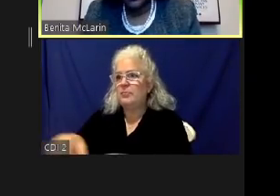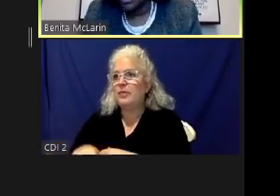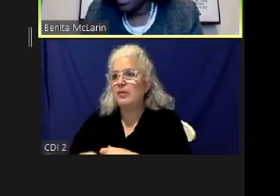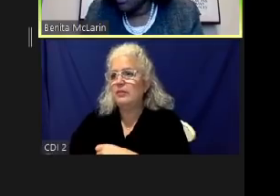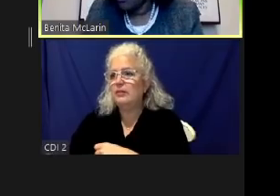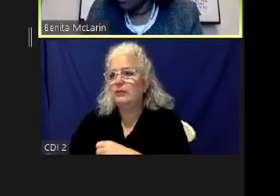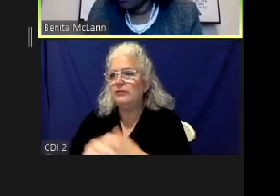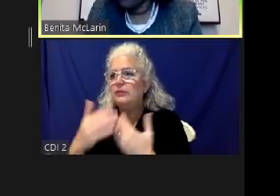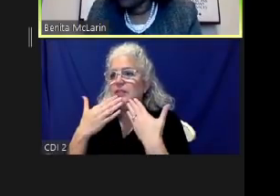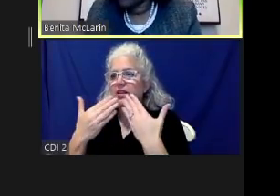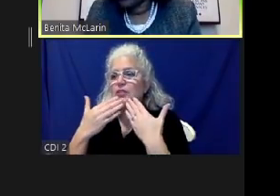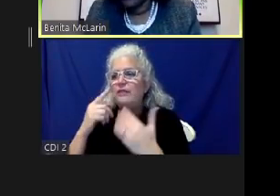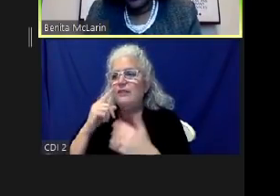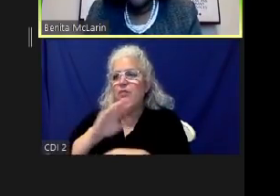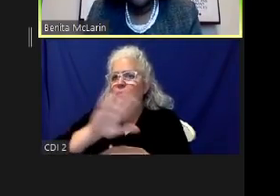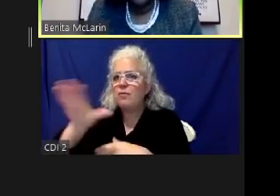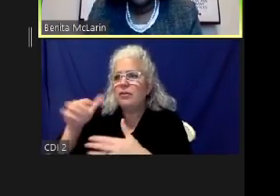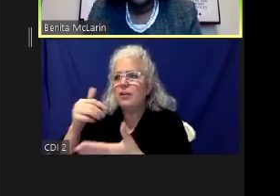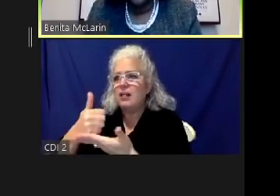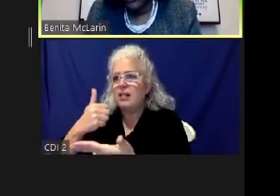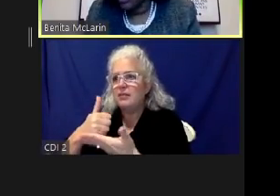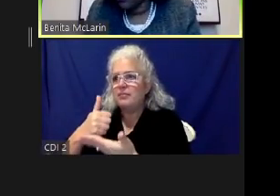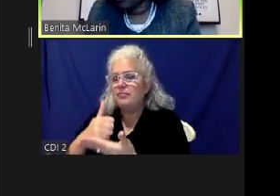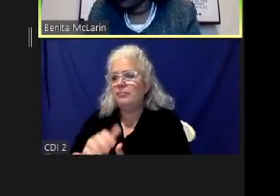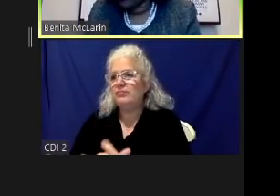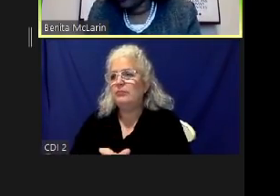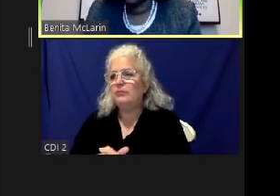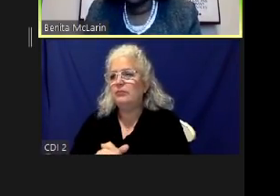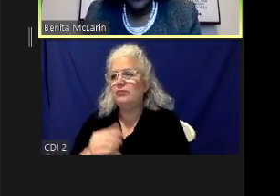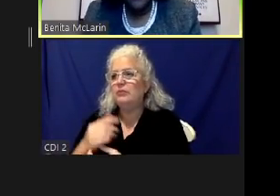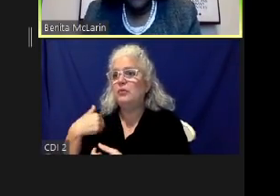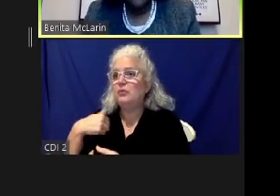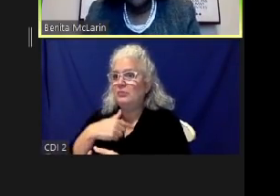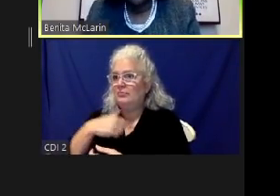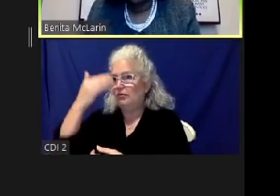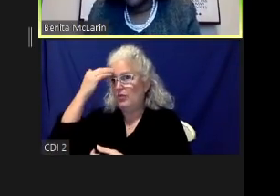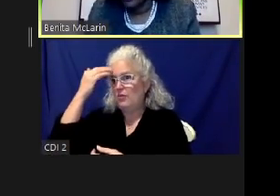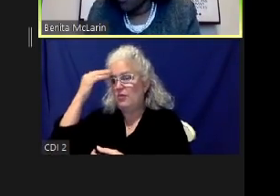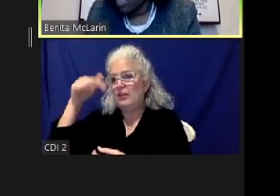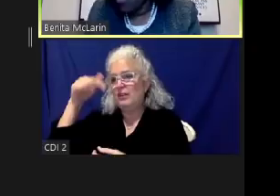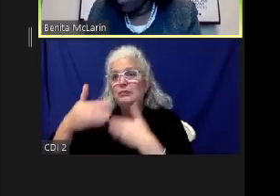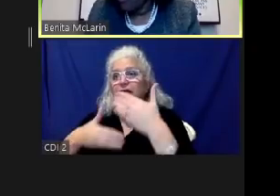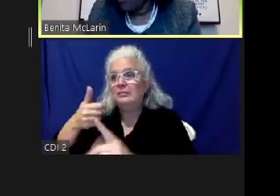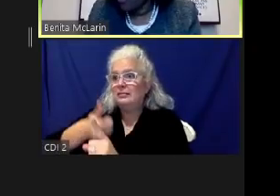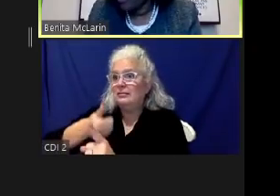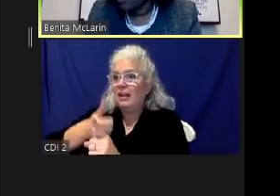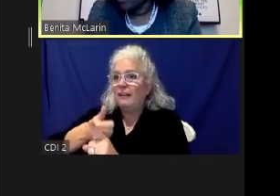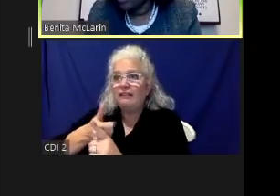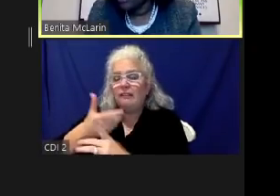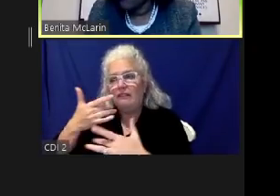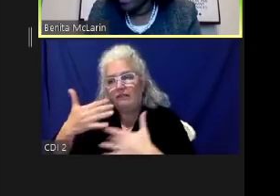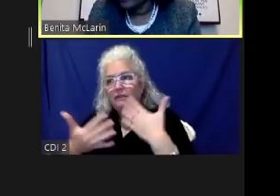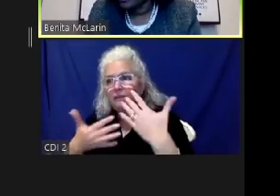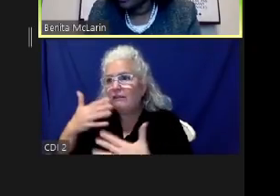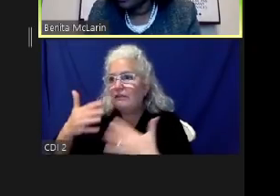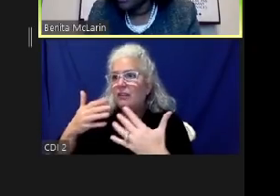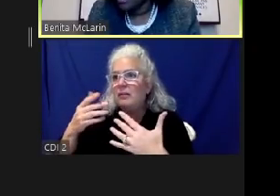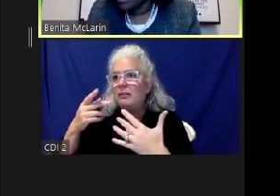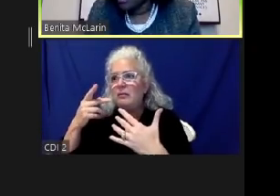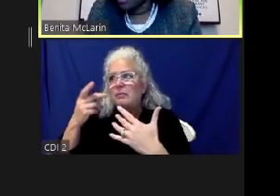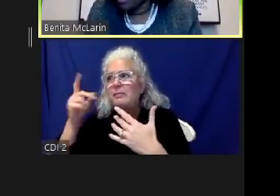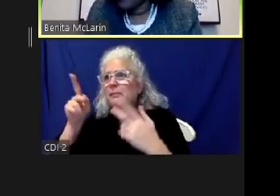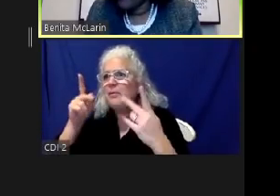is tedious. There's a lot of interest, which we're really grateful for. We're really grateful for the interest in the